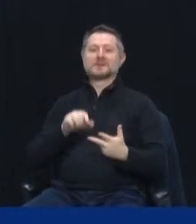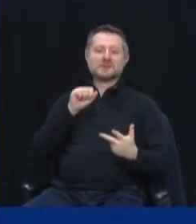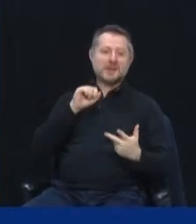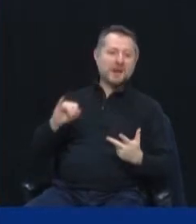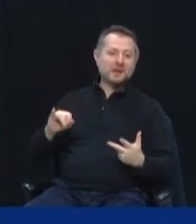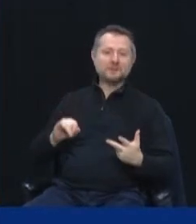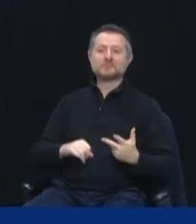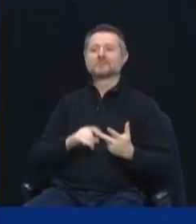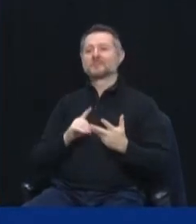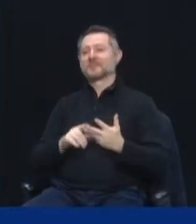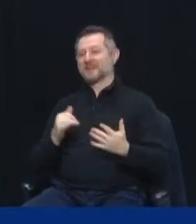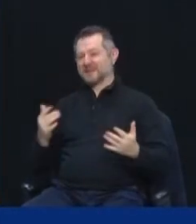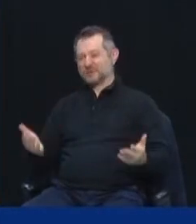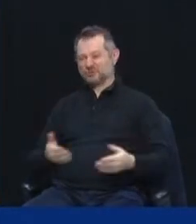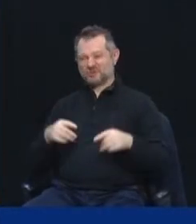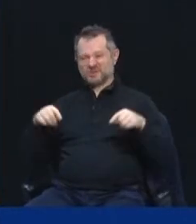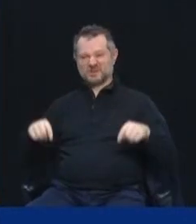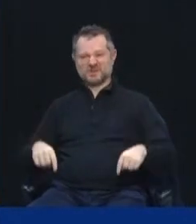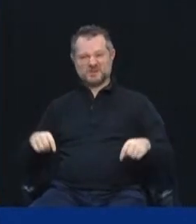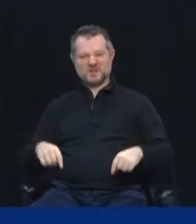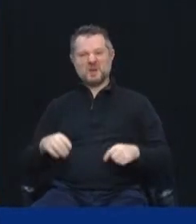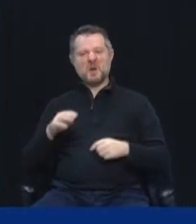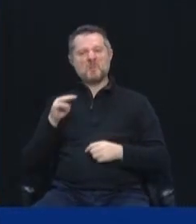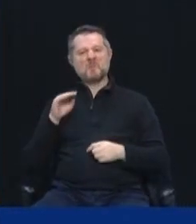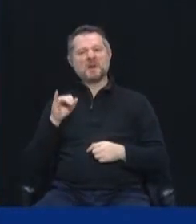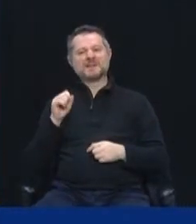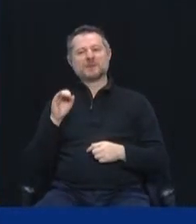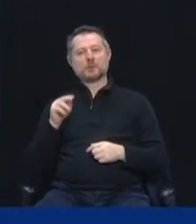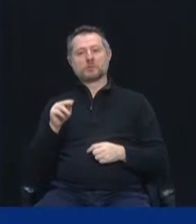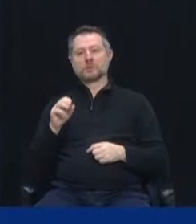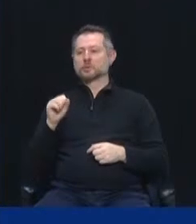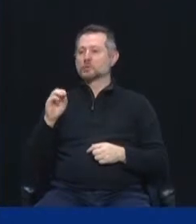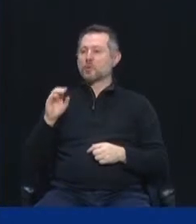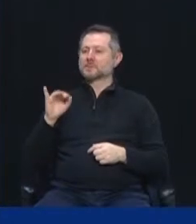and right here at the Mission Society in Harlem.